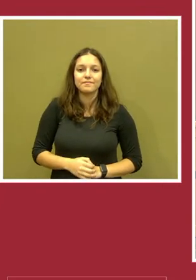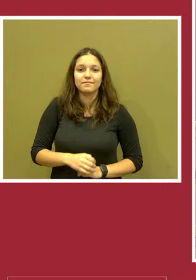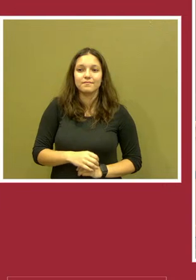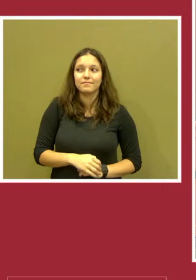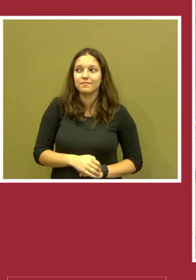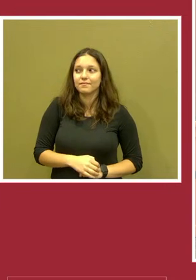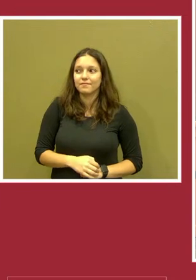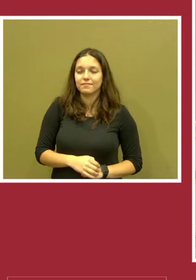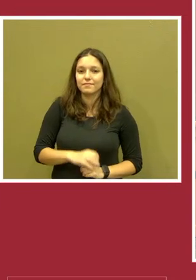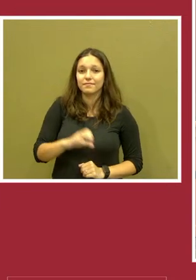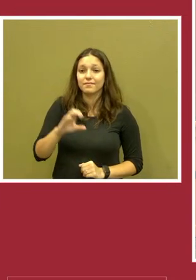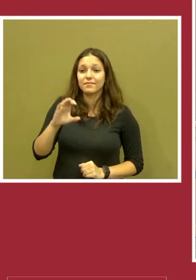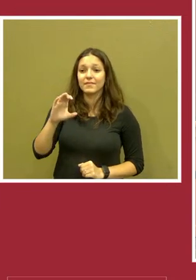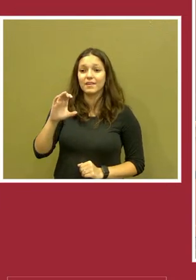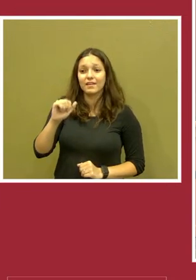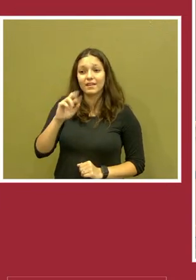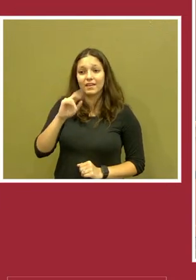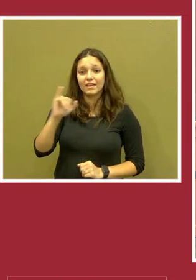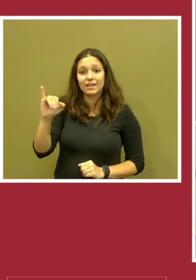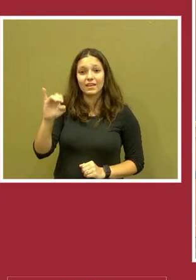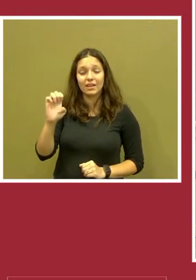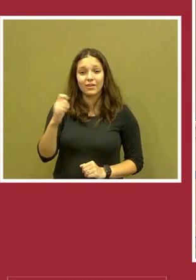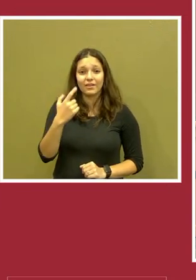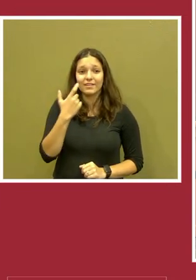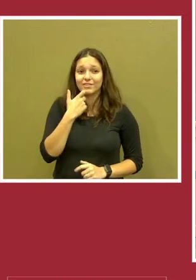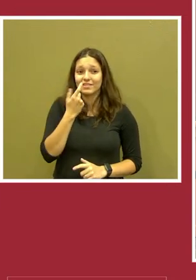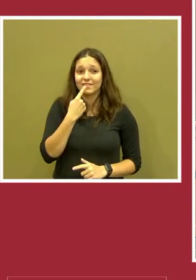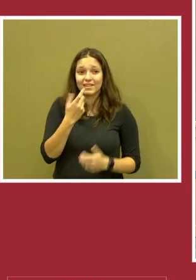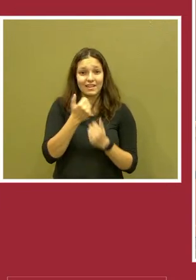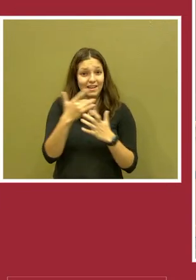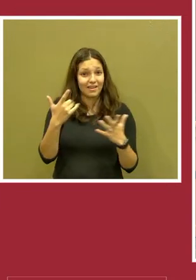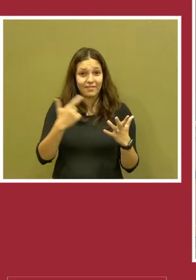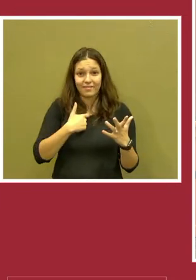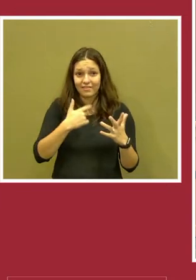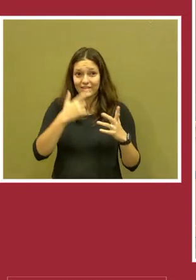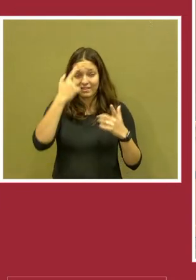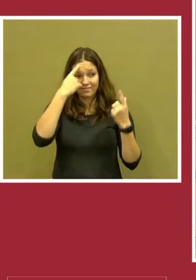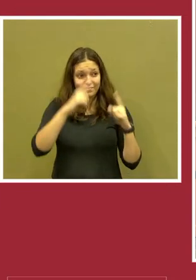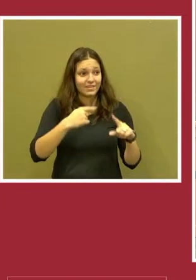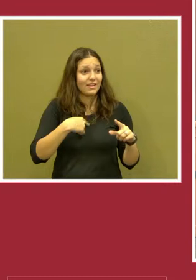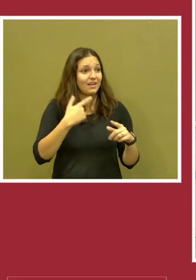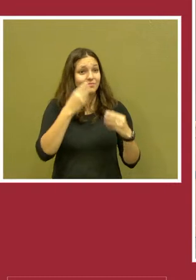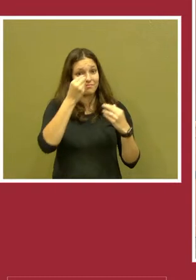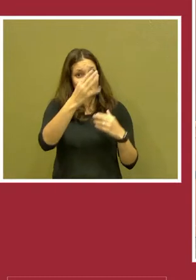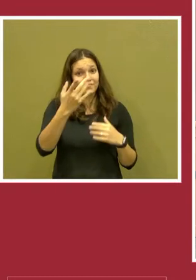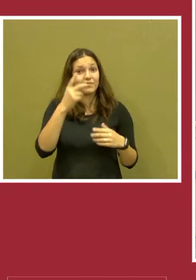Carrie just said everything that I could possibly want to say, so I'm just going to say vote yes as well.